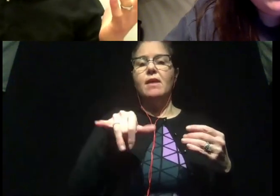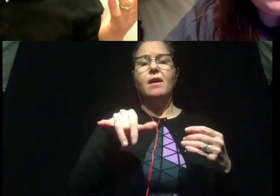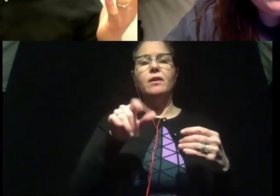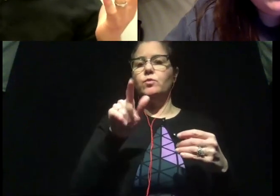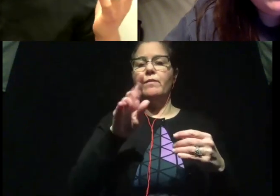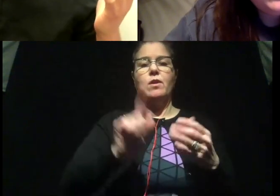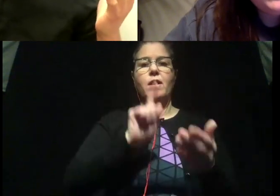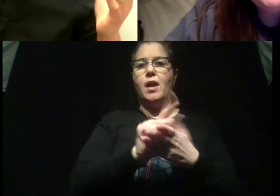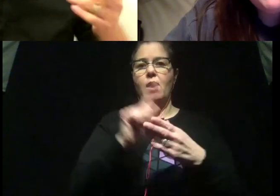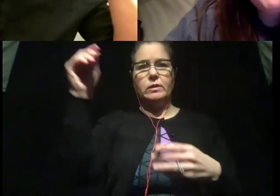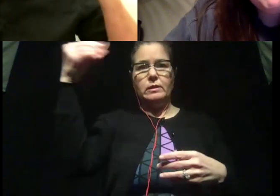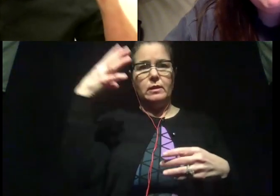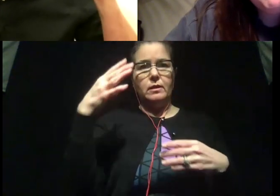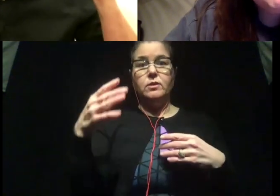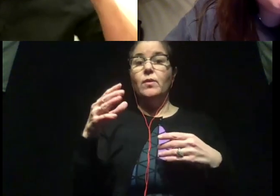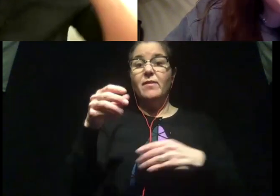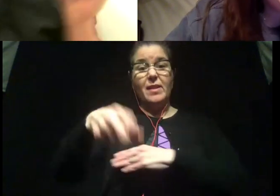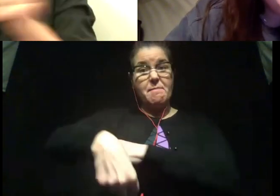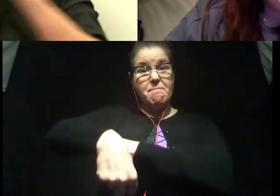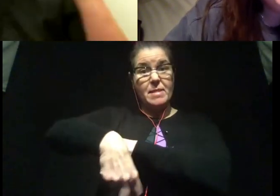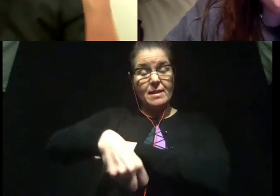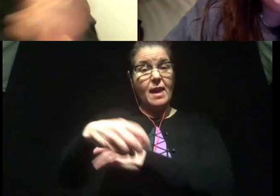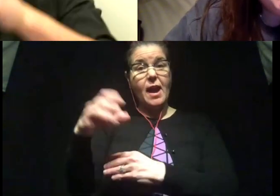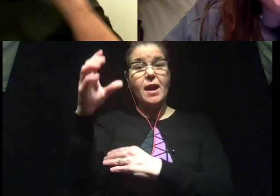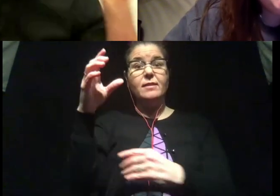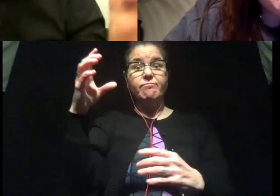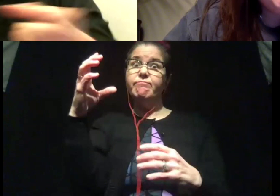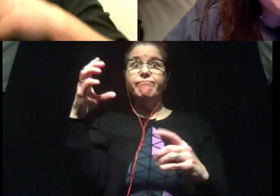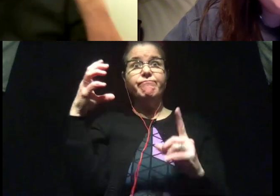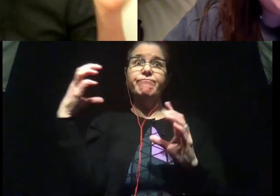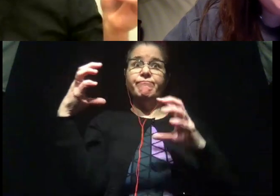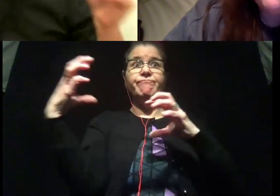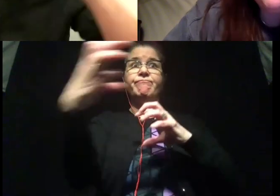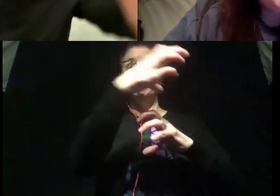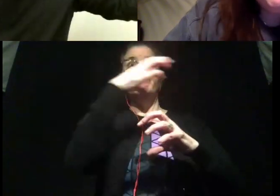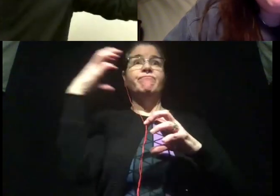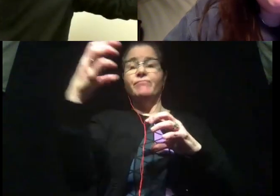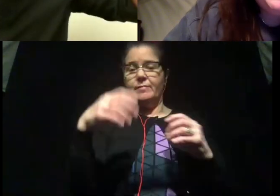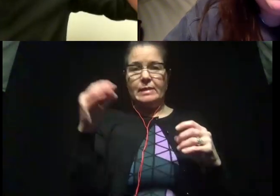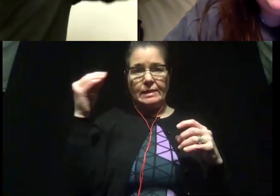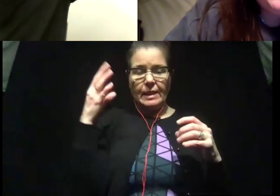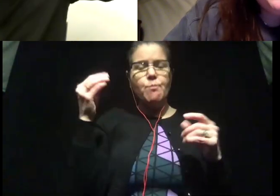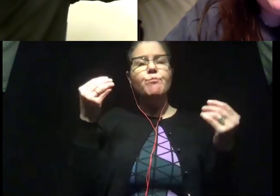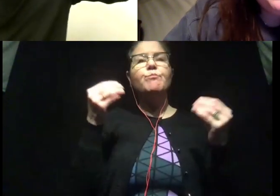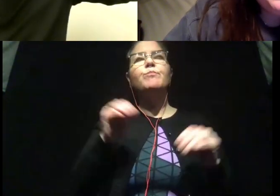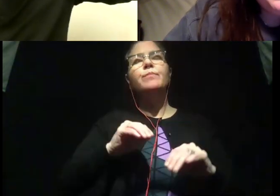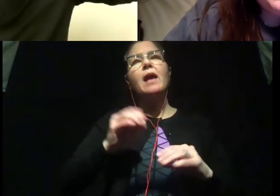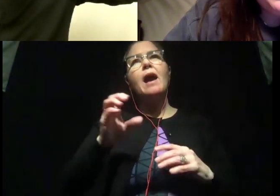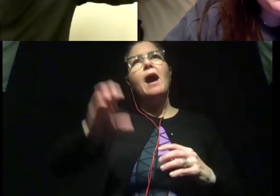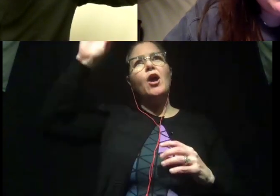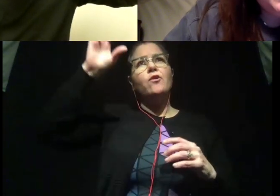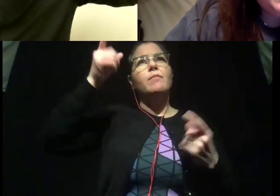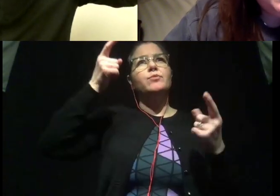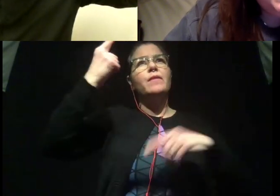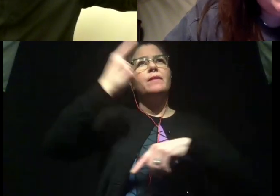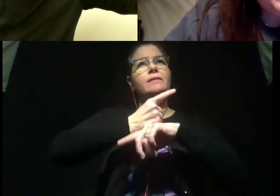sunlight. So even at midnight, the sun's still up. The sun's just circling around the sky during the night. It's brighter it's higher up in the sky